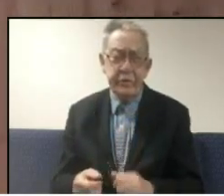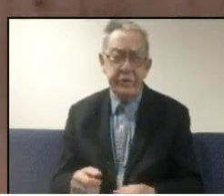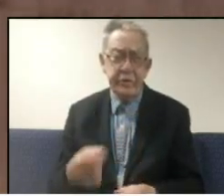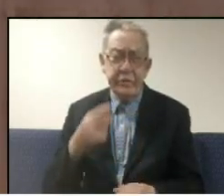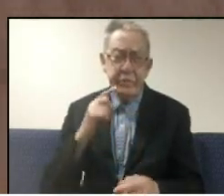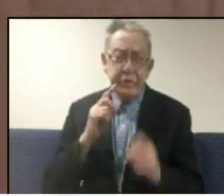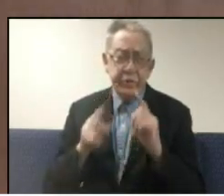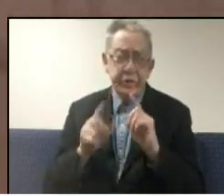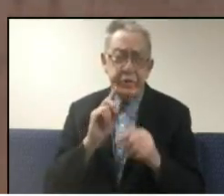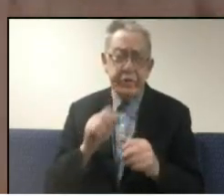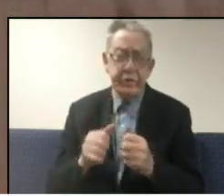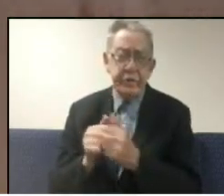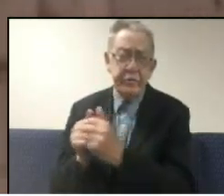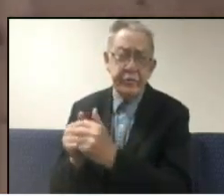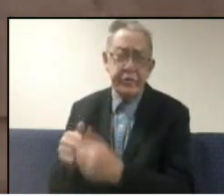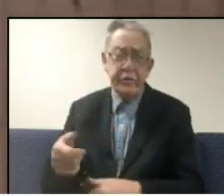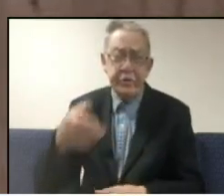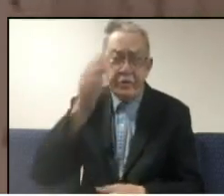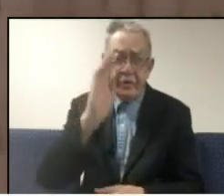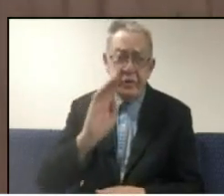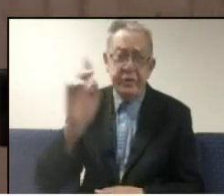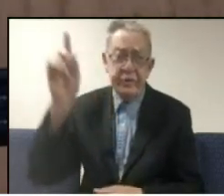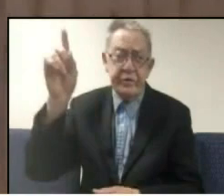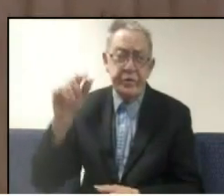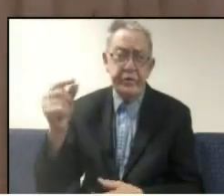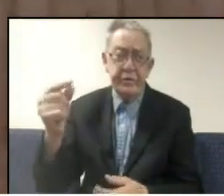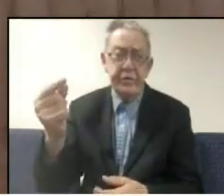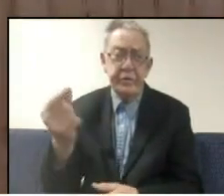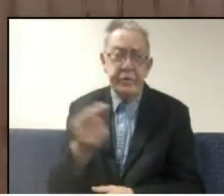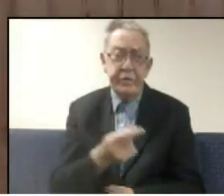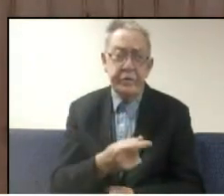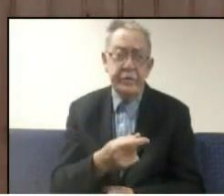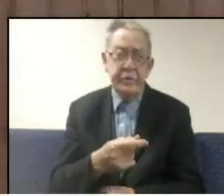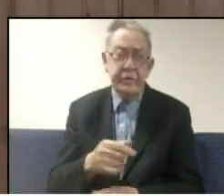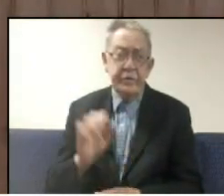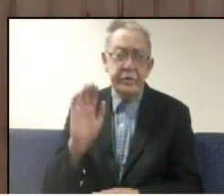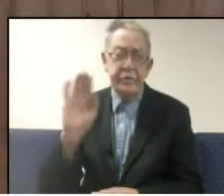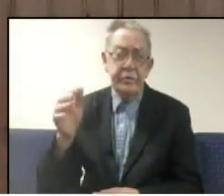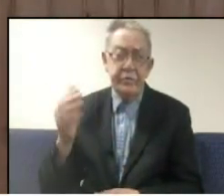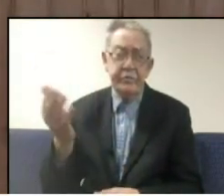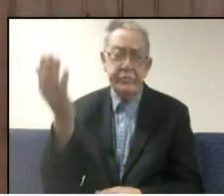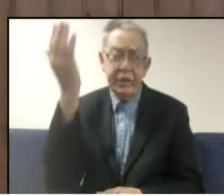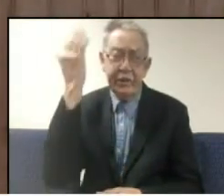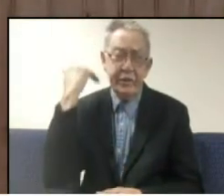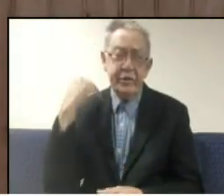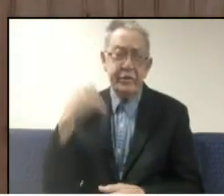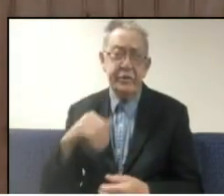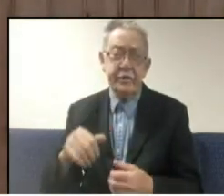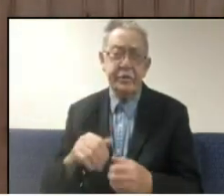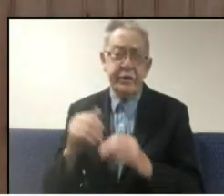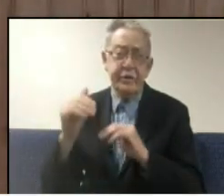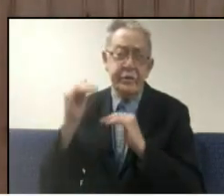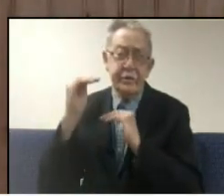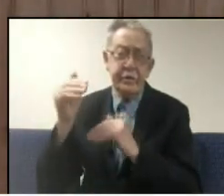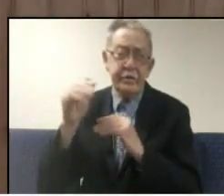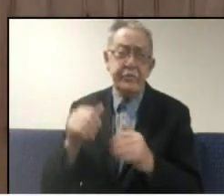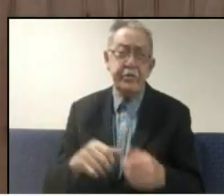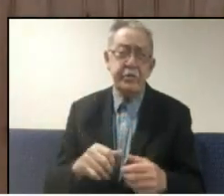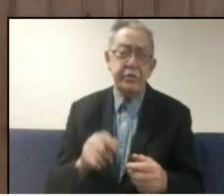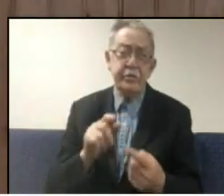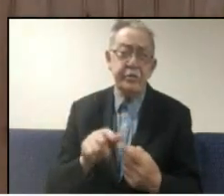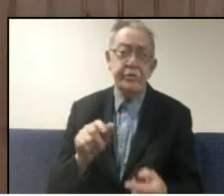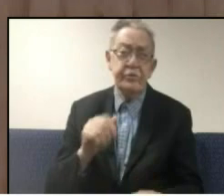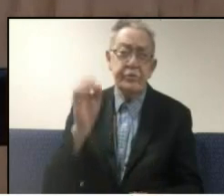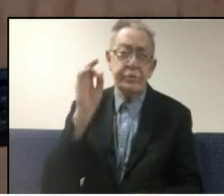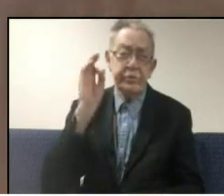you, with God, with His grace, that your past does not predict your future. Your past does